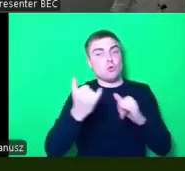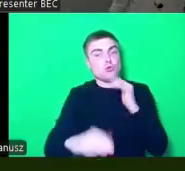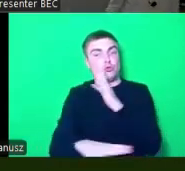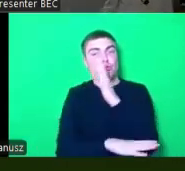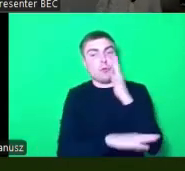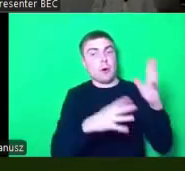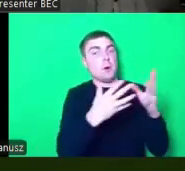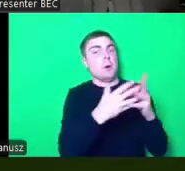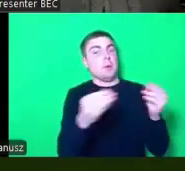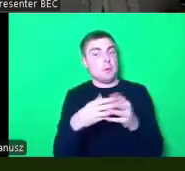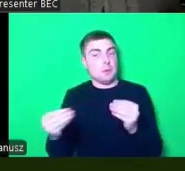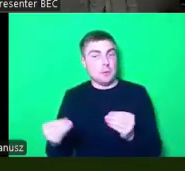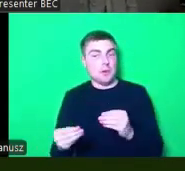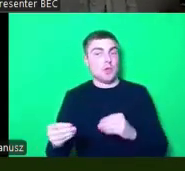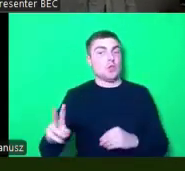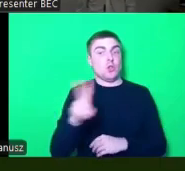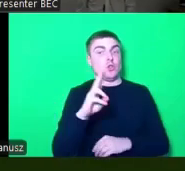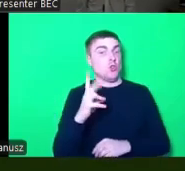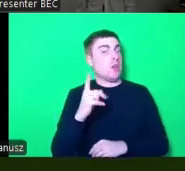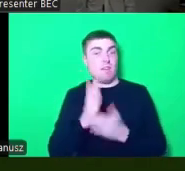with all that spruce after 30 years.